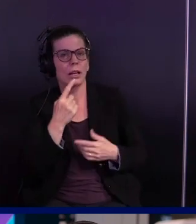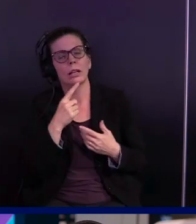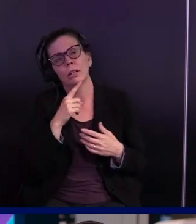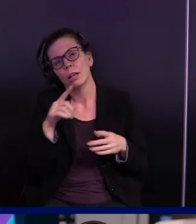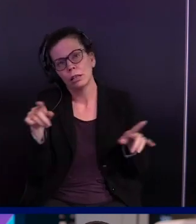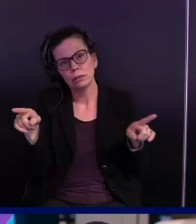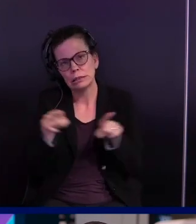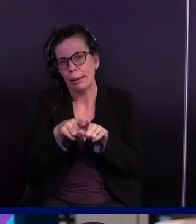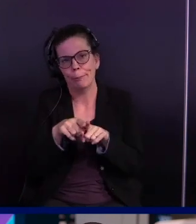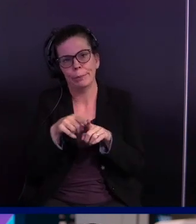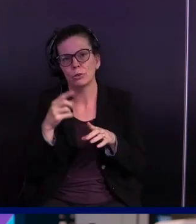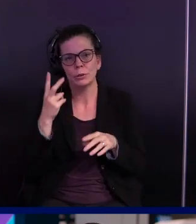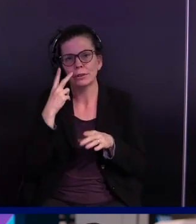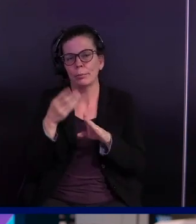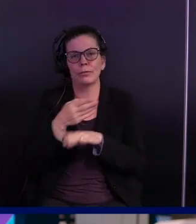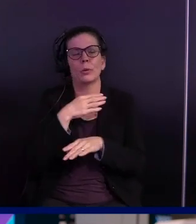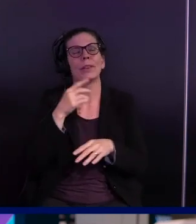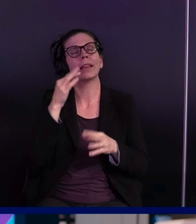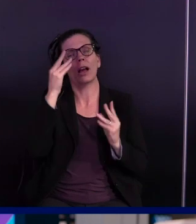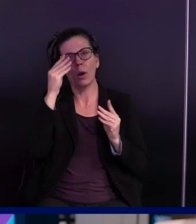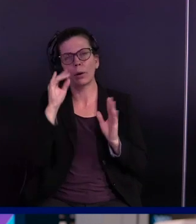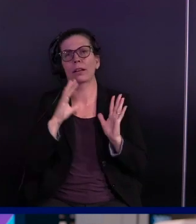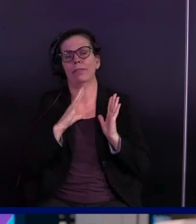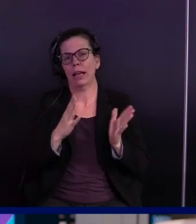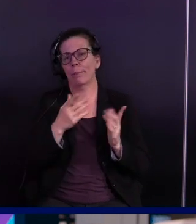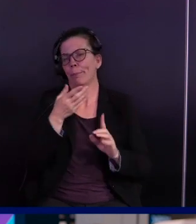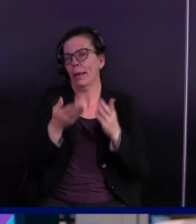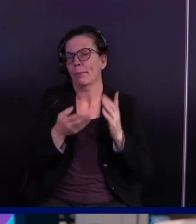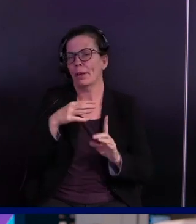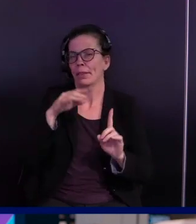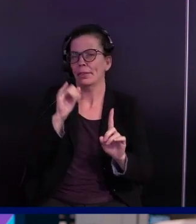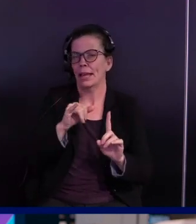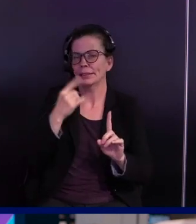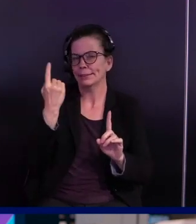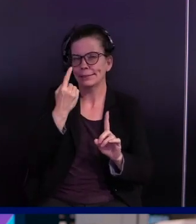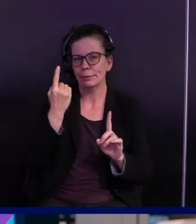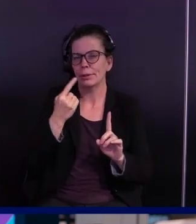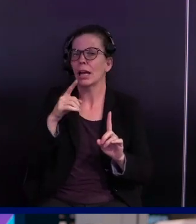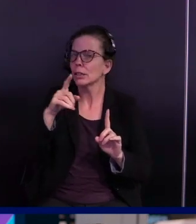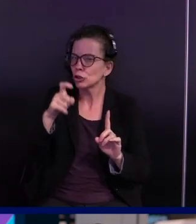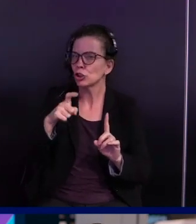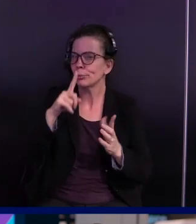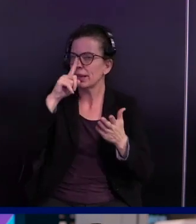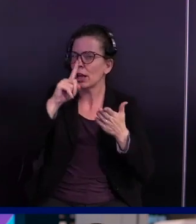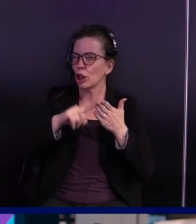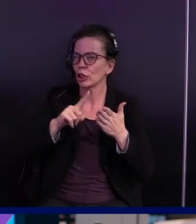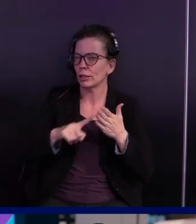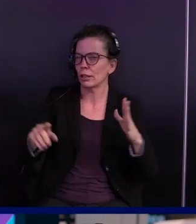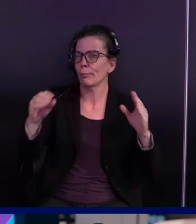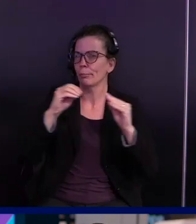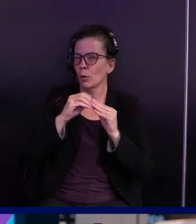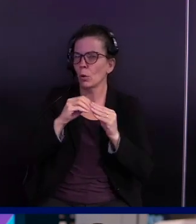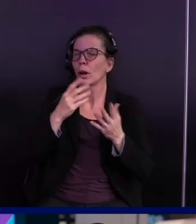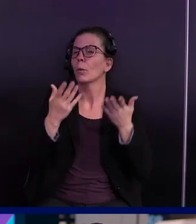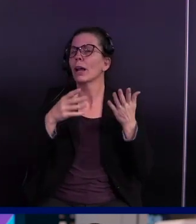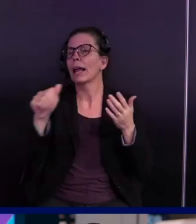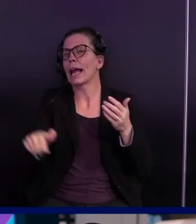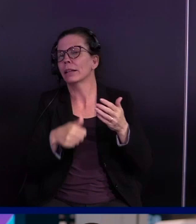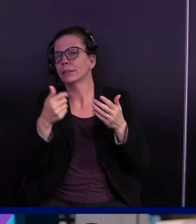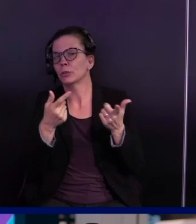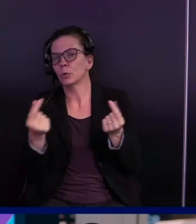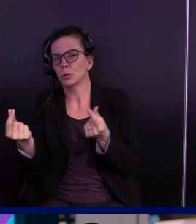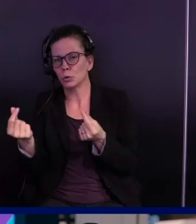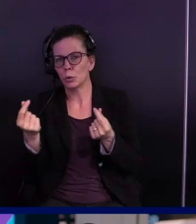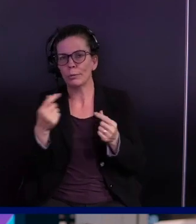the same one as we saw before. So we can start thinking about like, okay, maybe this is like something that I should be looking more into, and what else did it do in